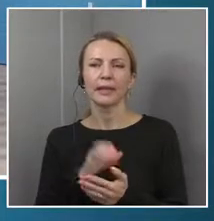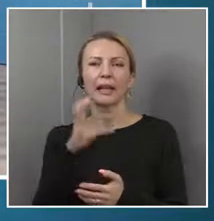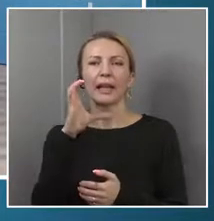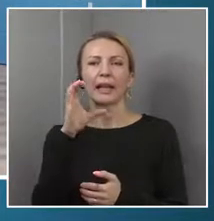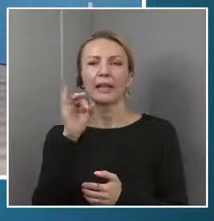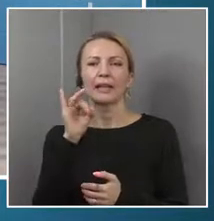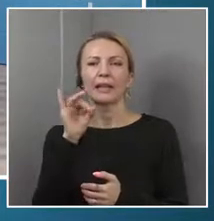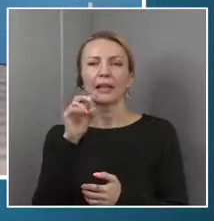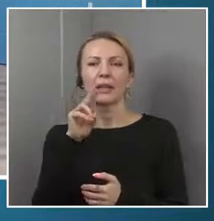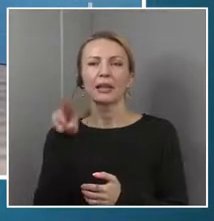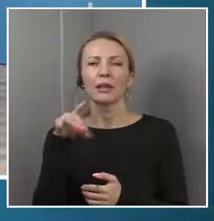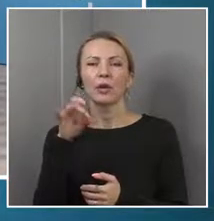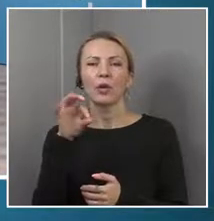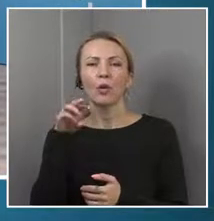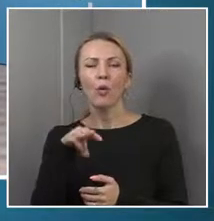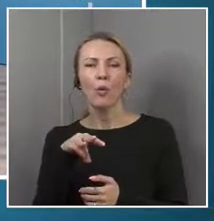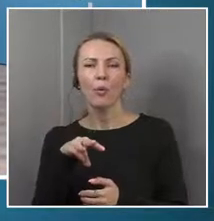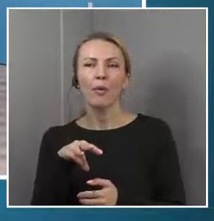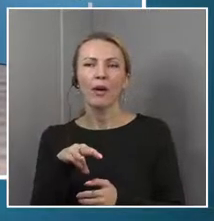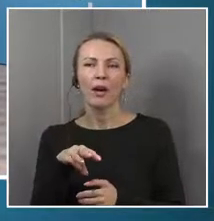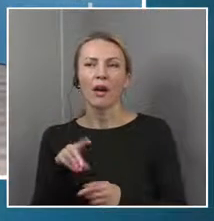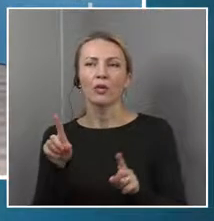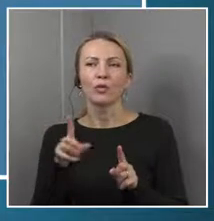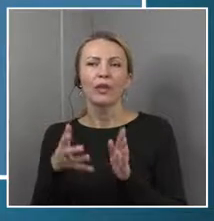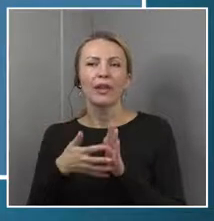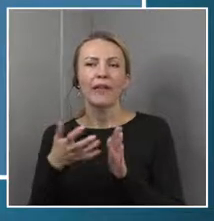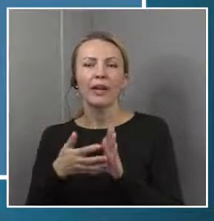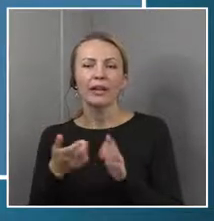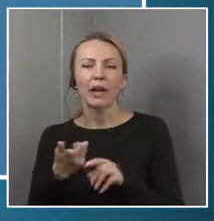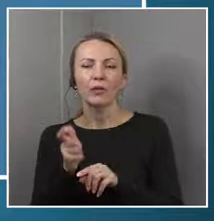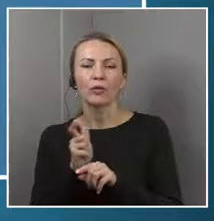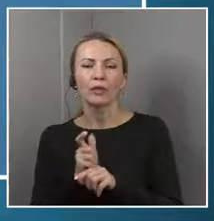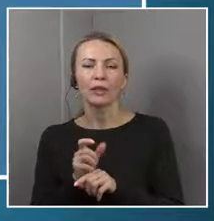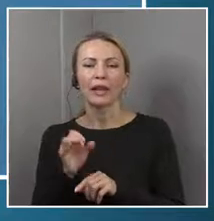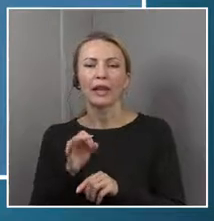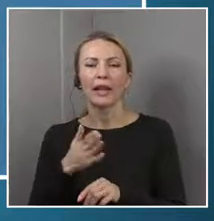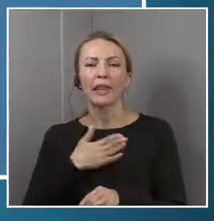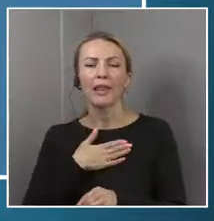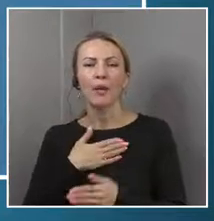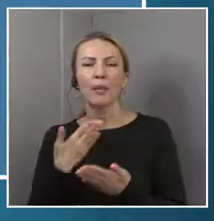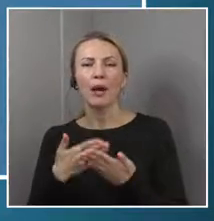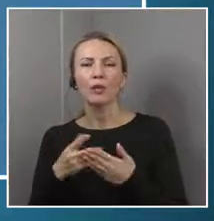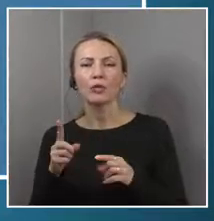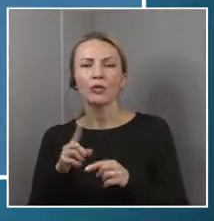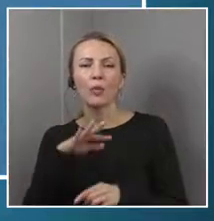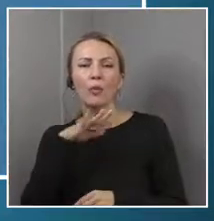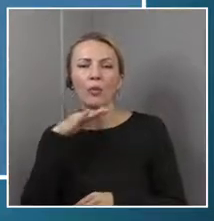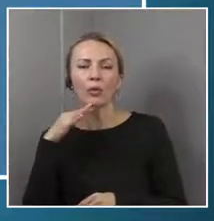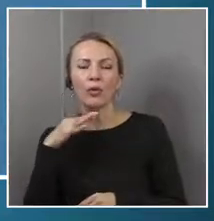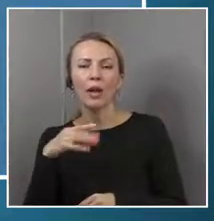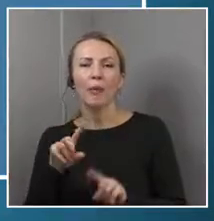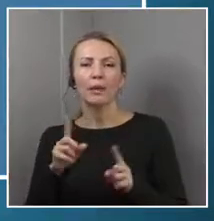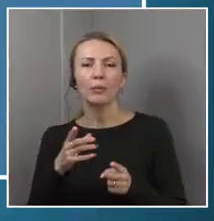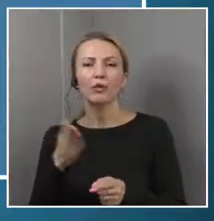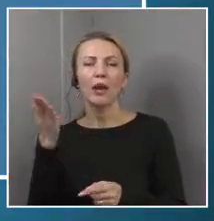collectors? Well, because, you know, in Soviet times there were no art galleries,